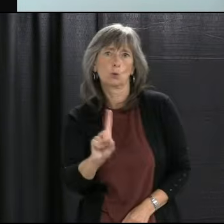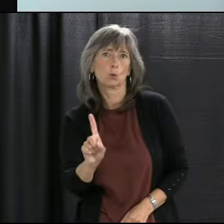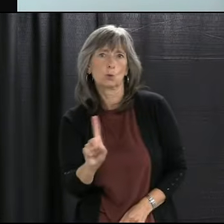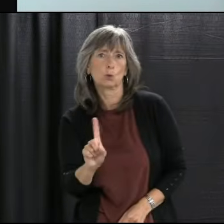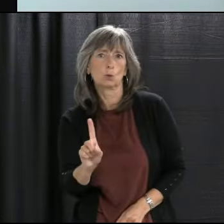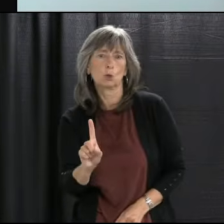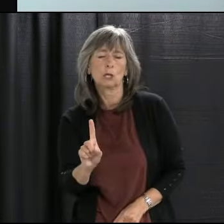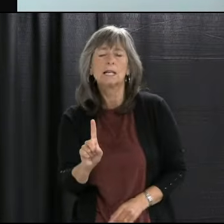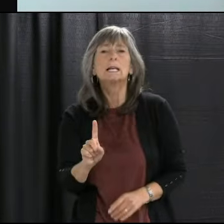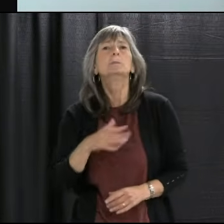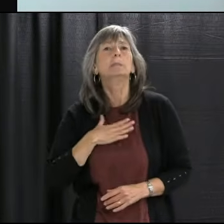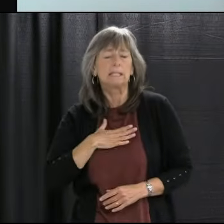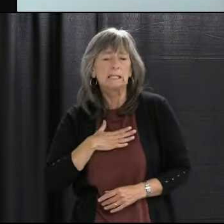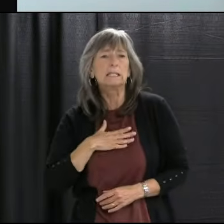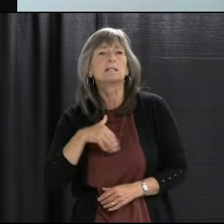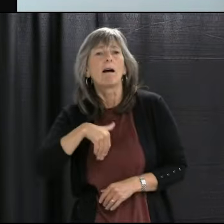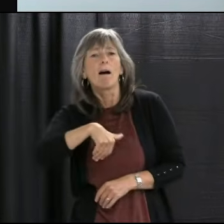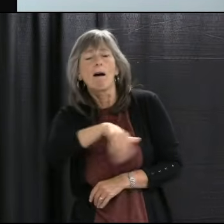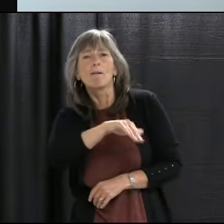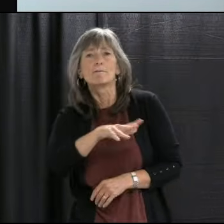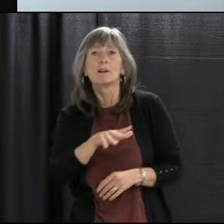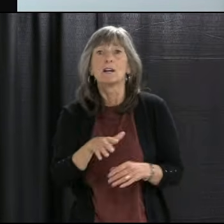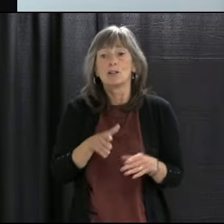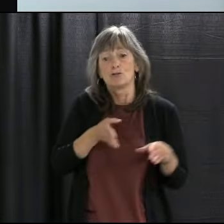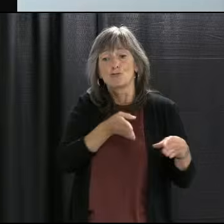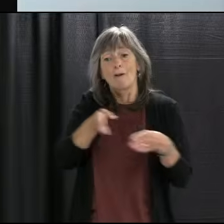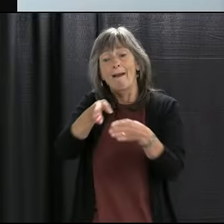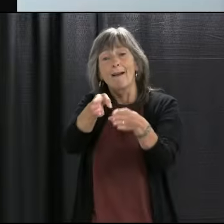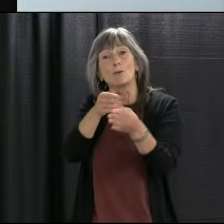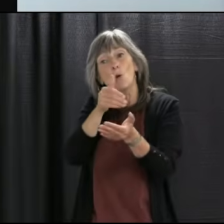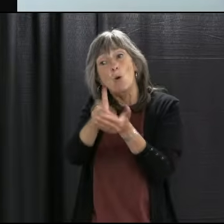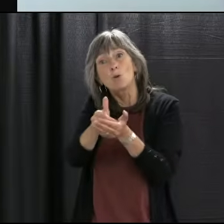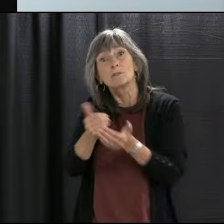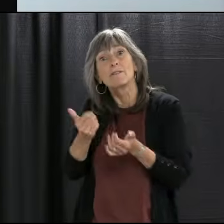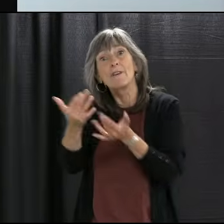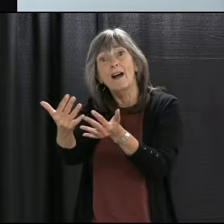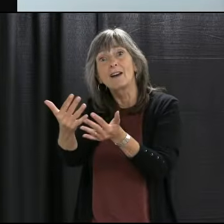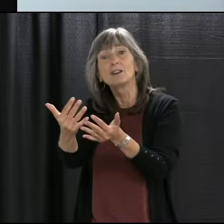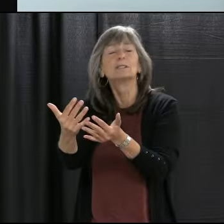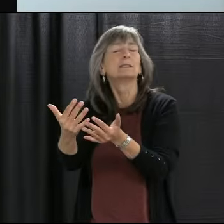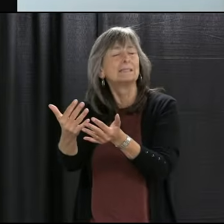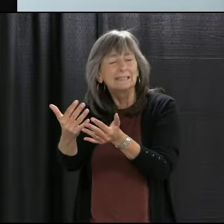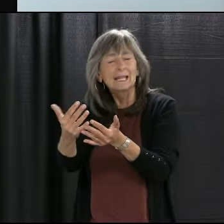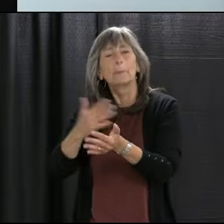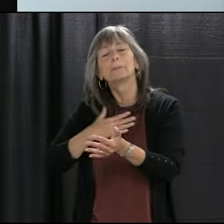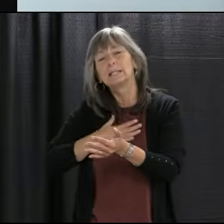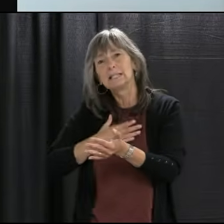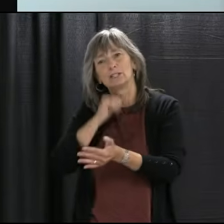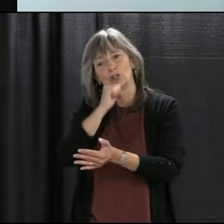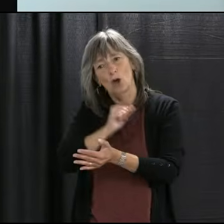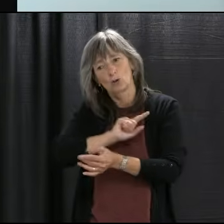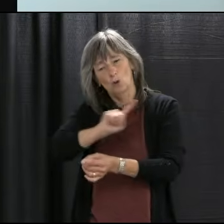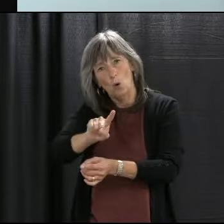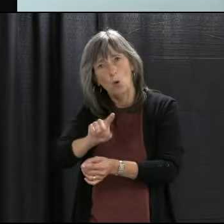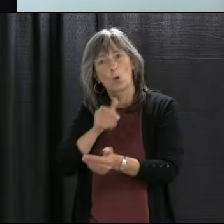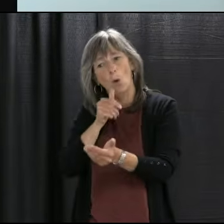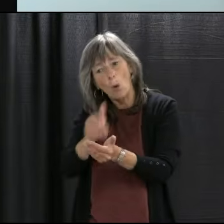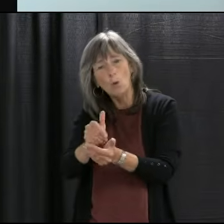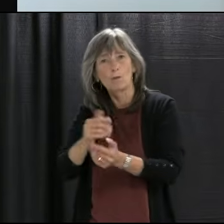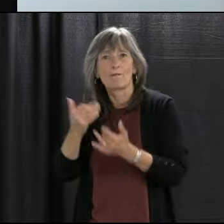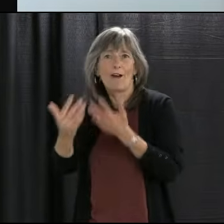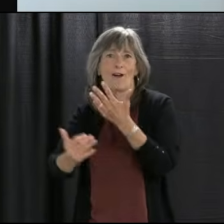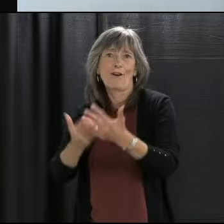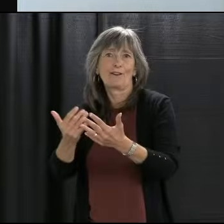a great assistance if you would actually stay off those trails in that area while these evacuations are on.